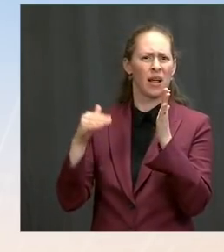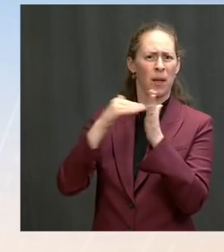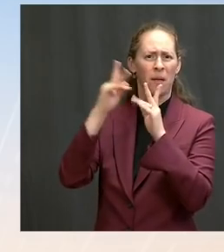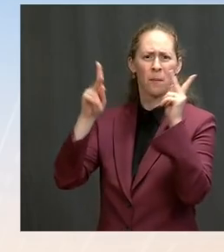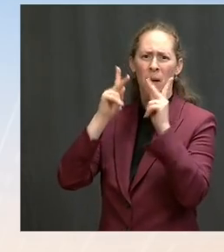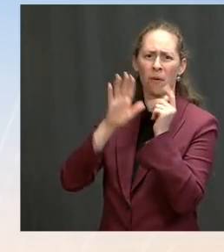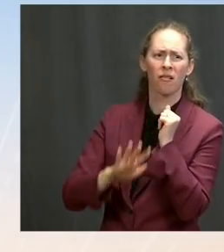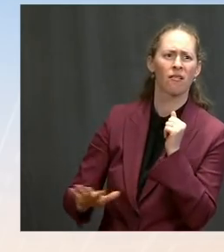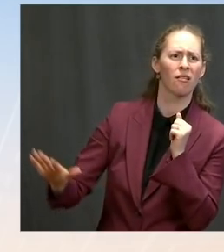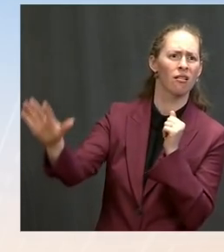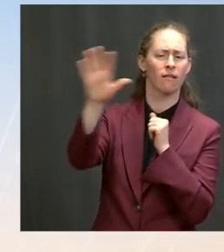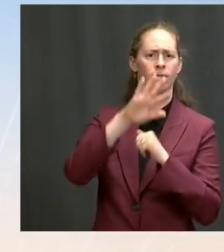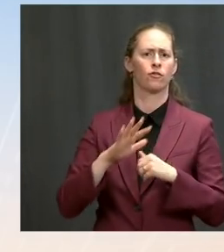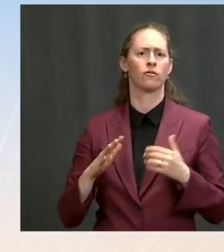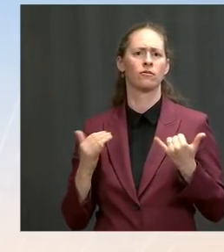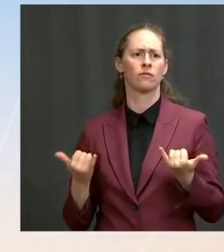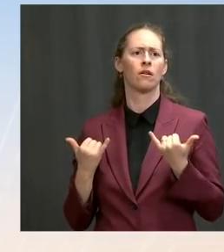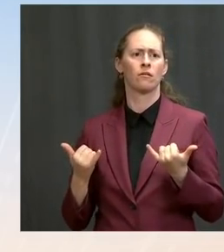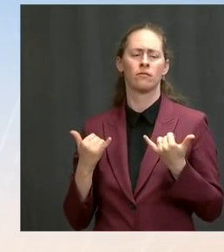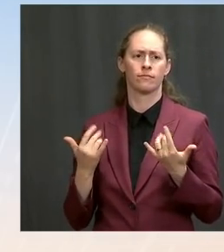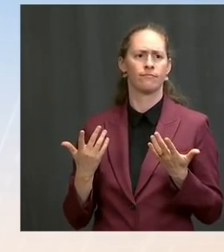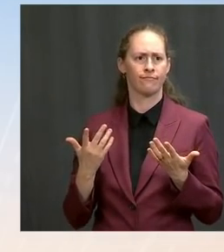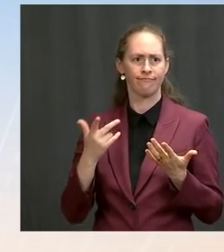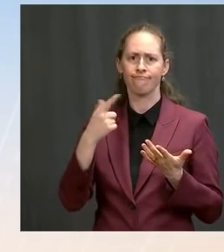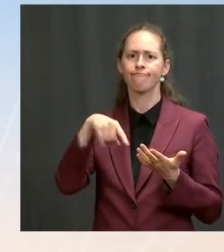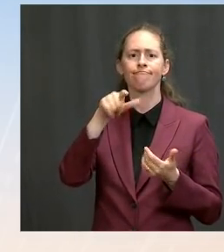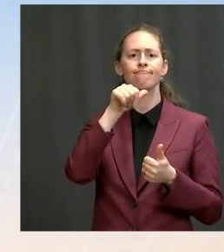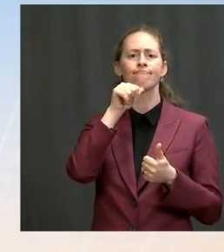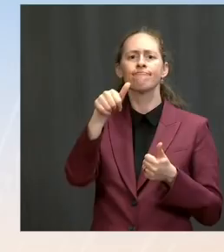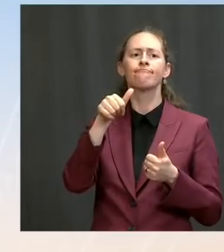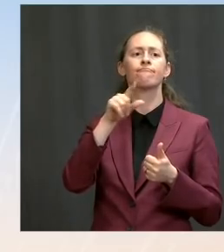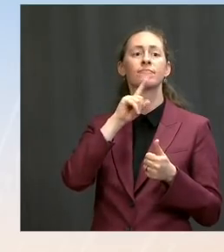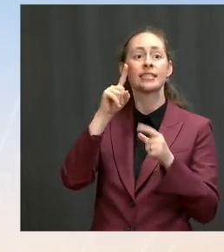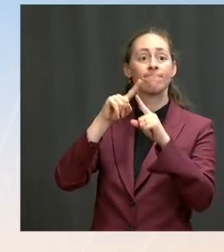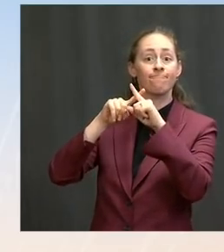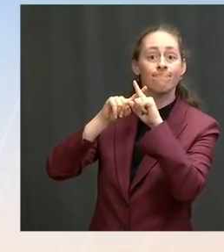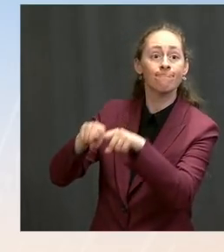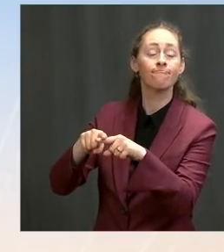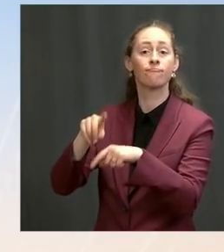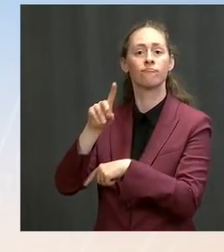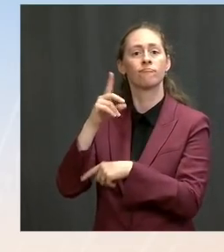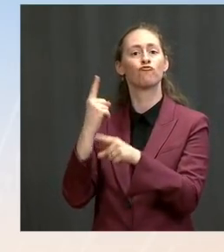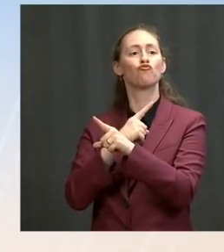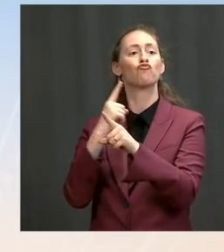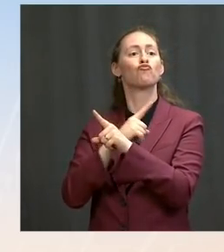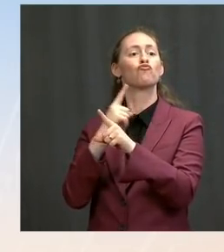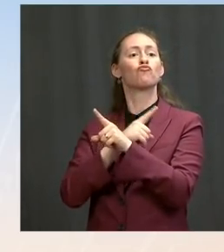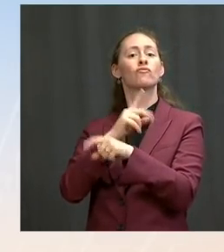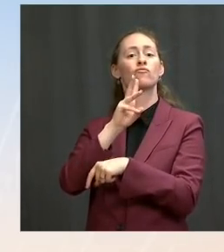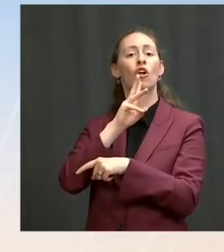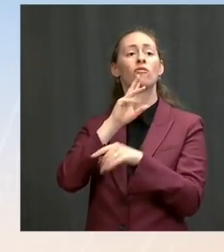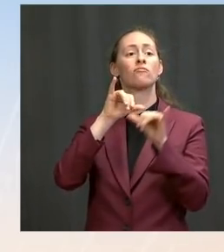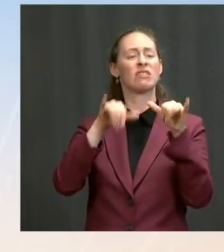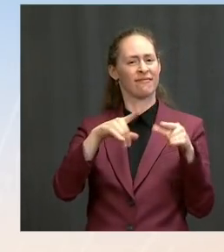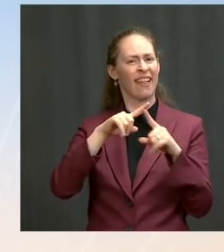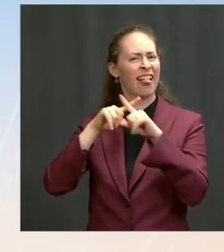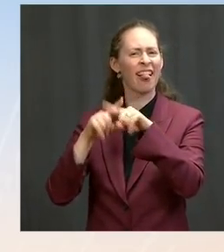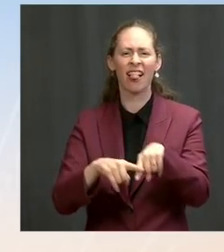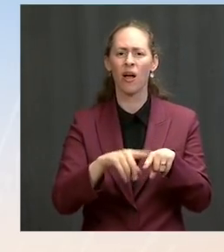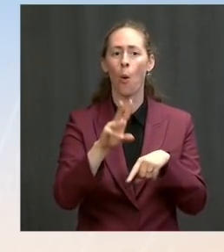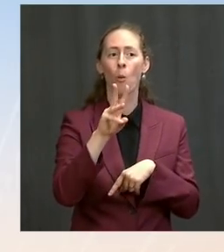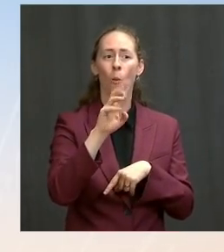on the water system. They rely on well water. So to those millions of people, every time you test their wells, they're coming up with fecal